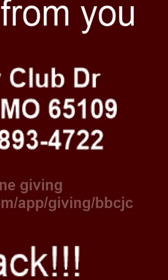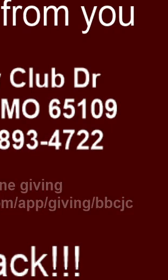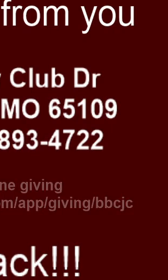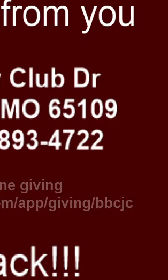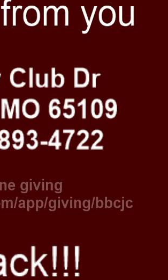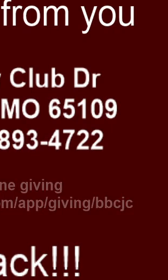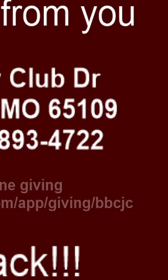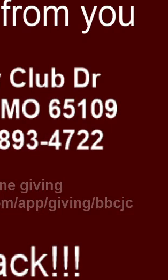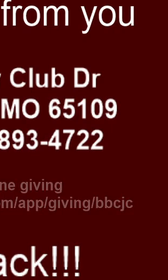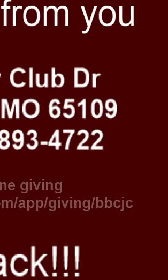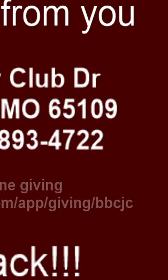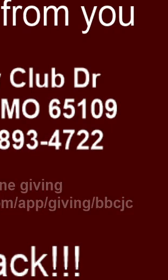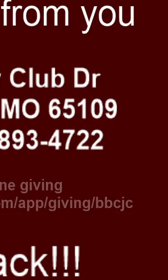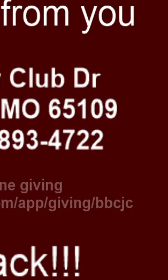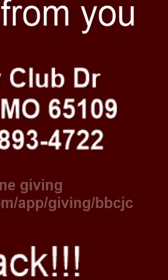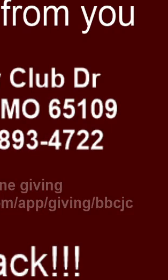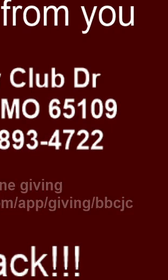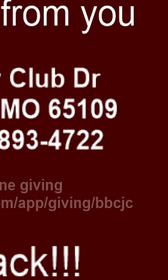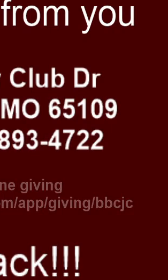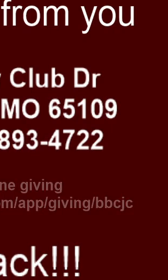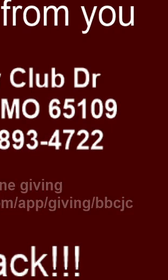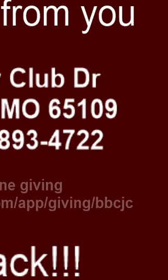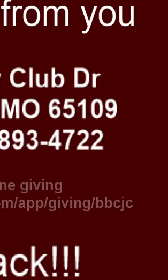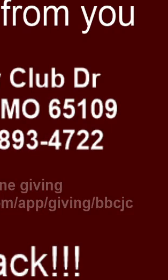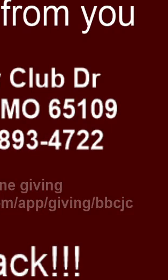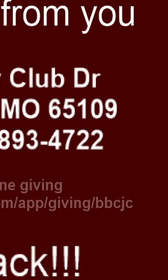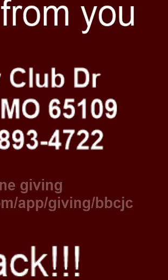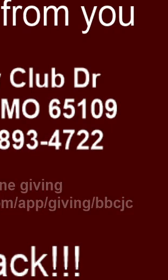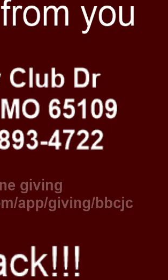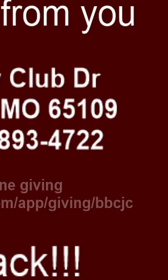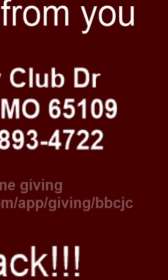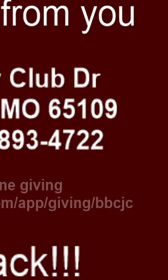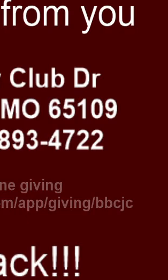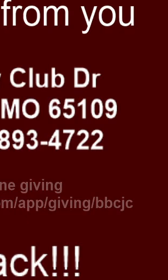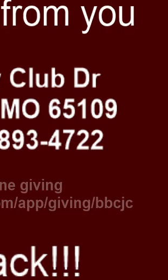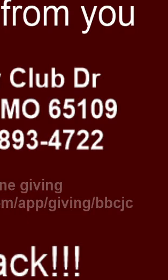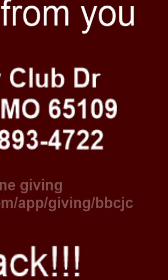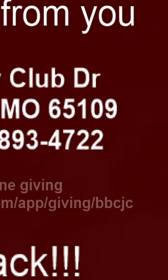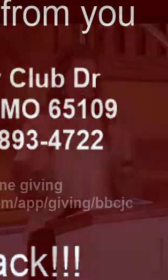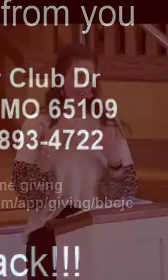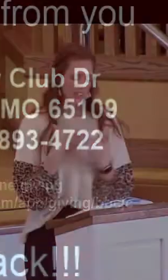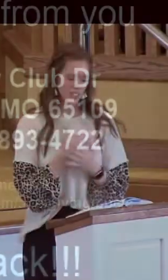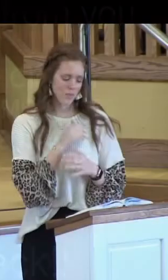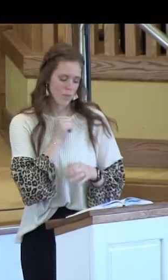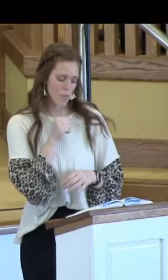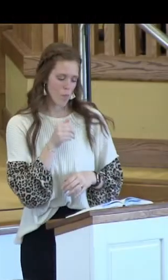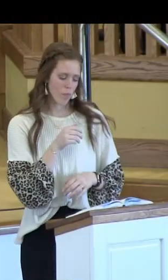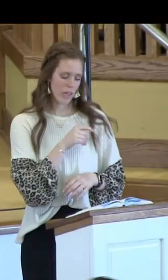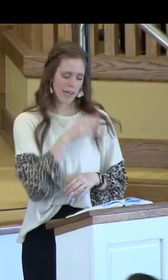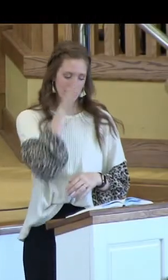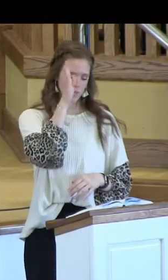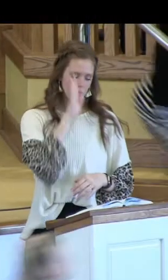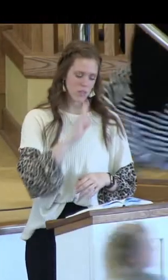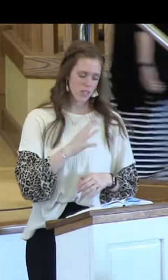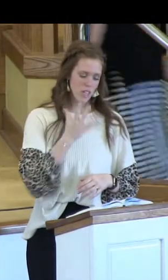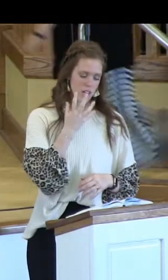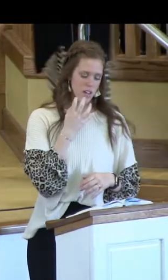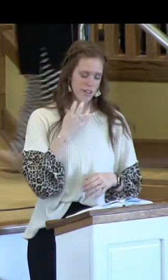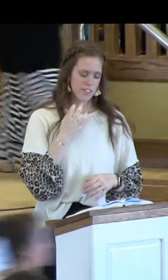second verse, I was humbly kneeling at the cross, fearing not but God's